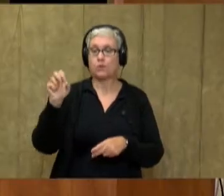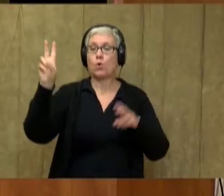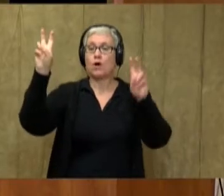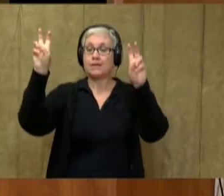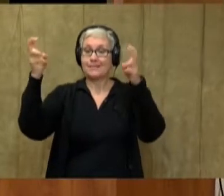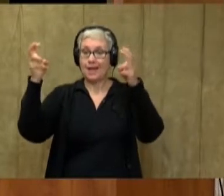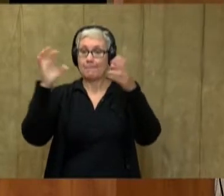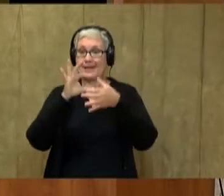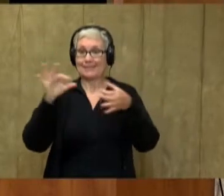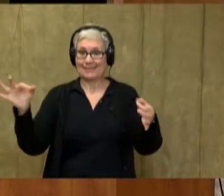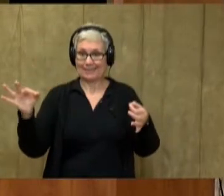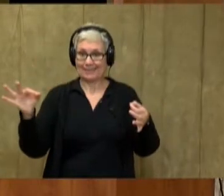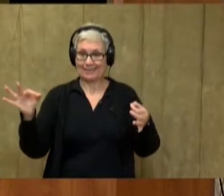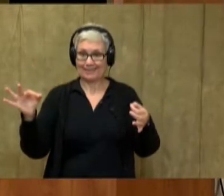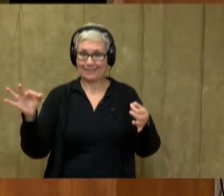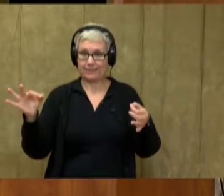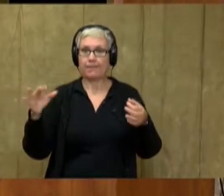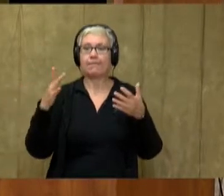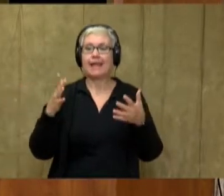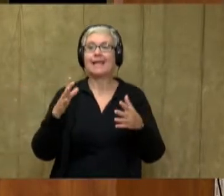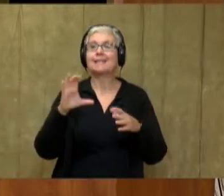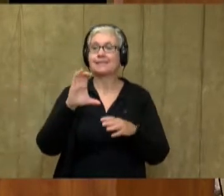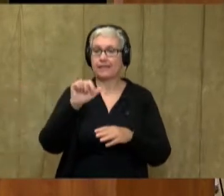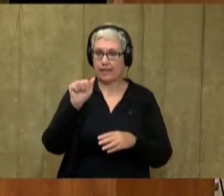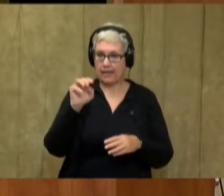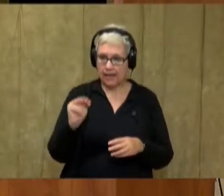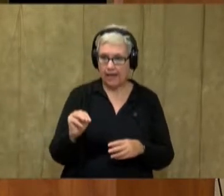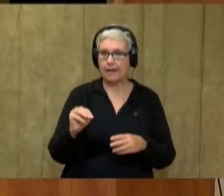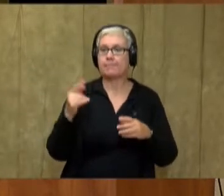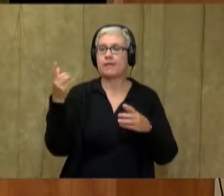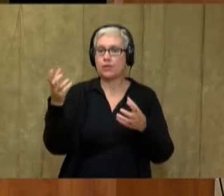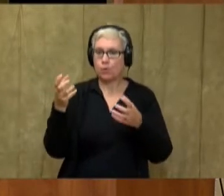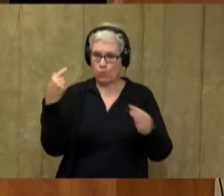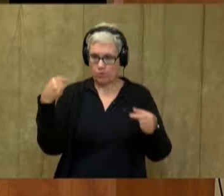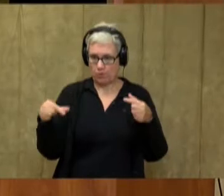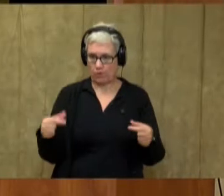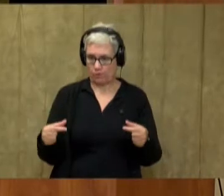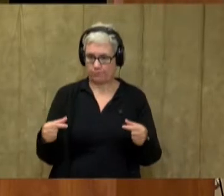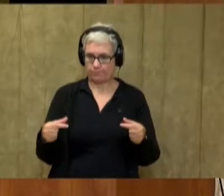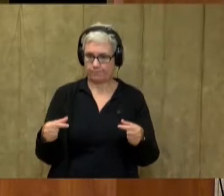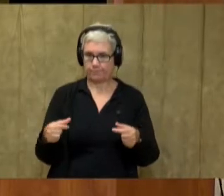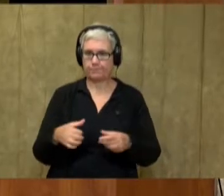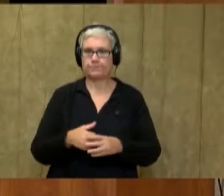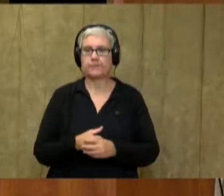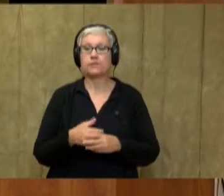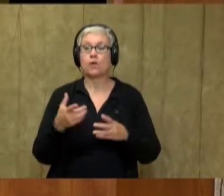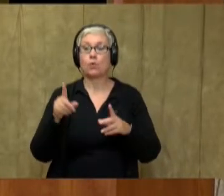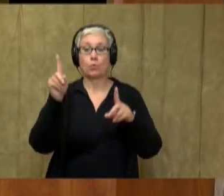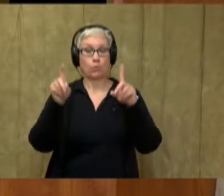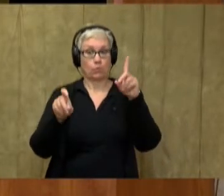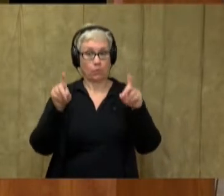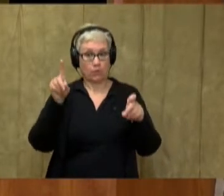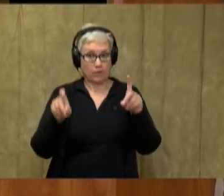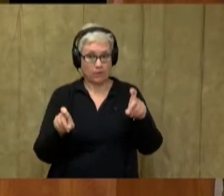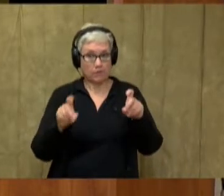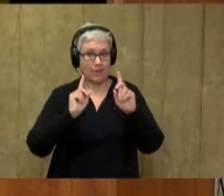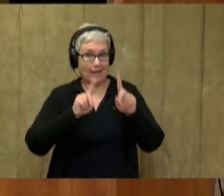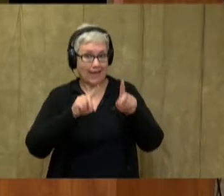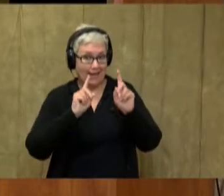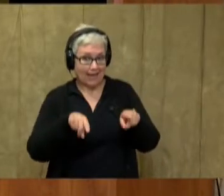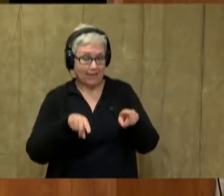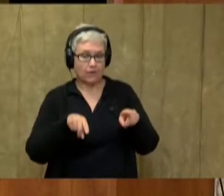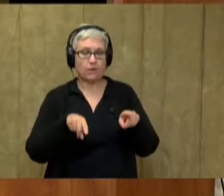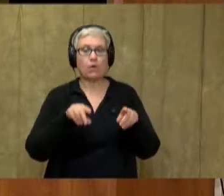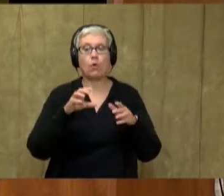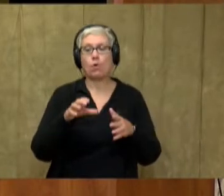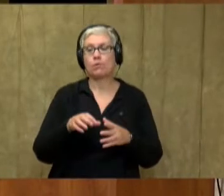opinion. That is your main claim that you are arguing. So whatever question that you guys are asked to answer or to